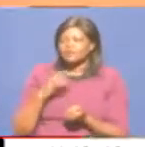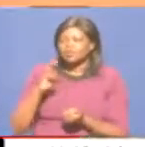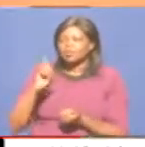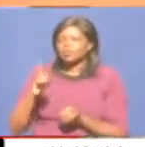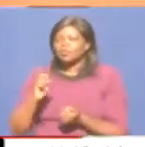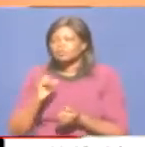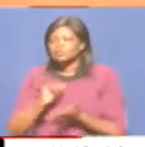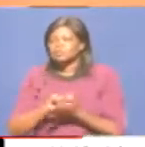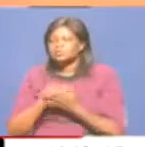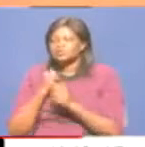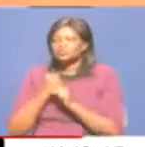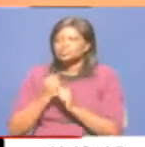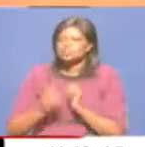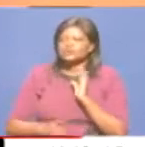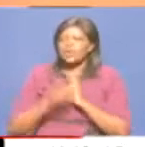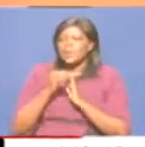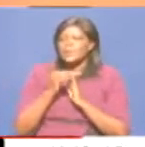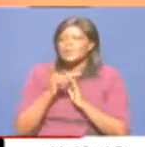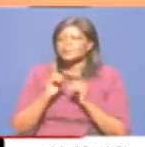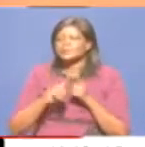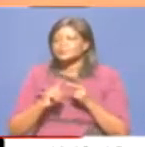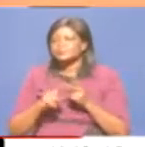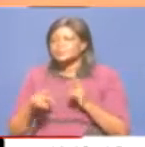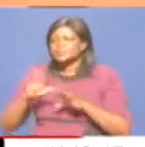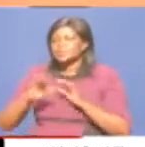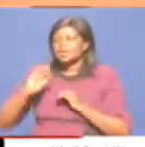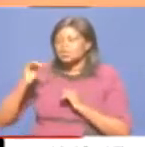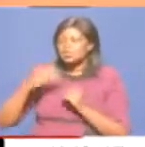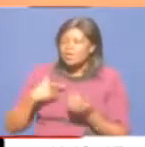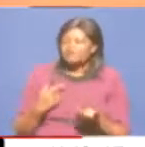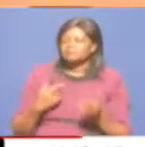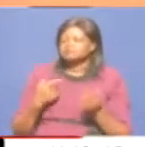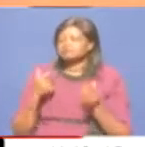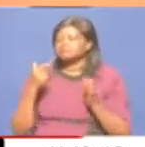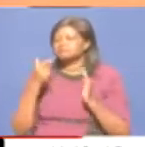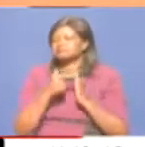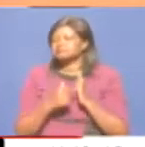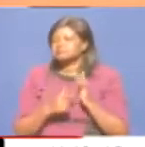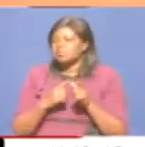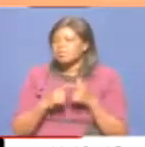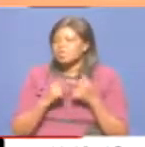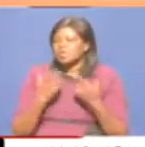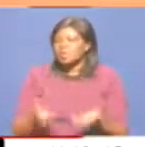are doing development, okay. in Kirinyaga County, okay. we have got these and these, mm-hmm. and then now they can